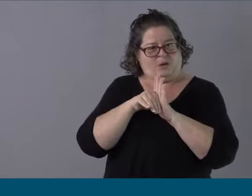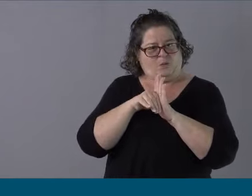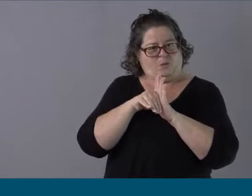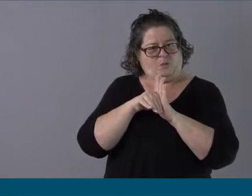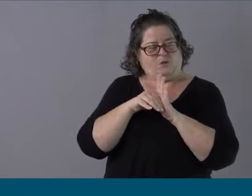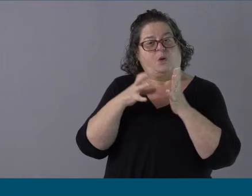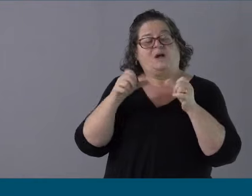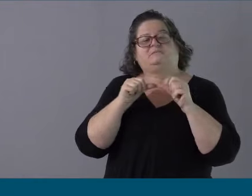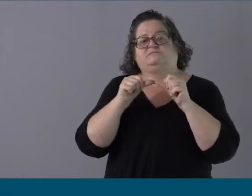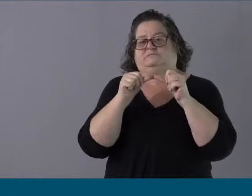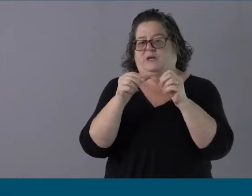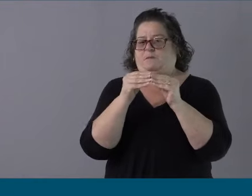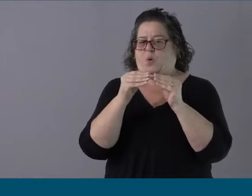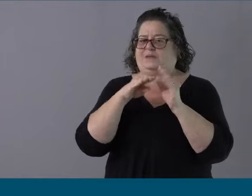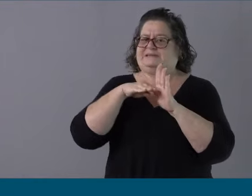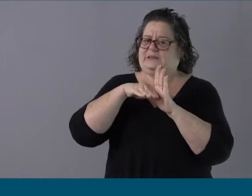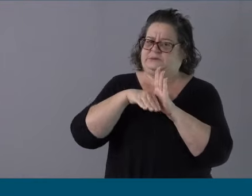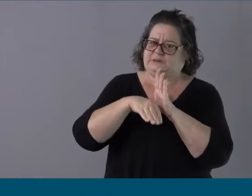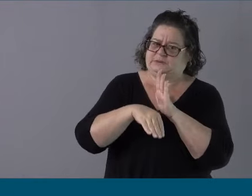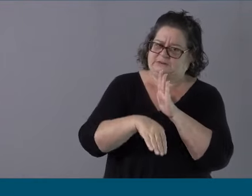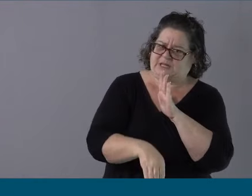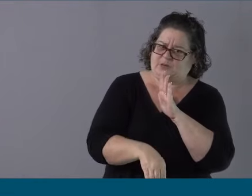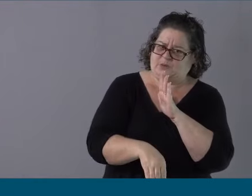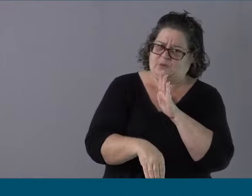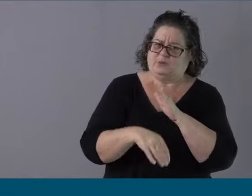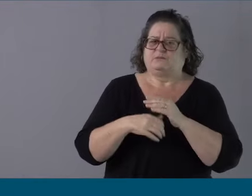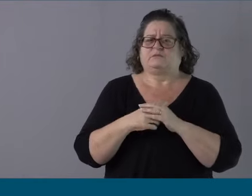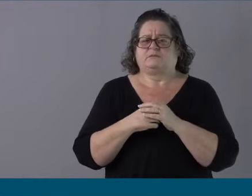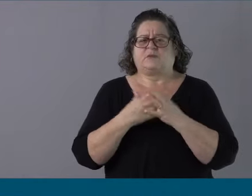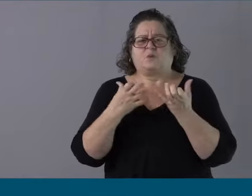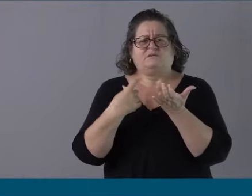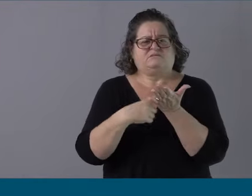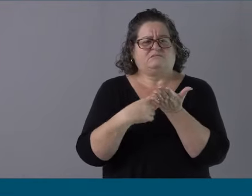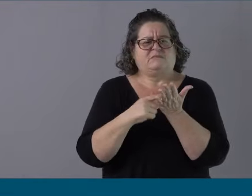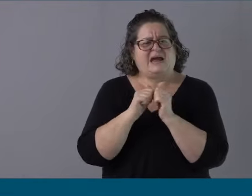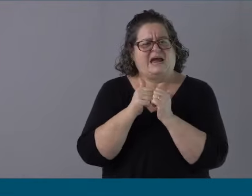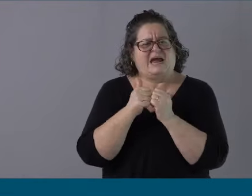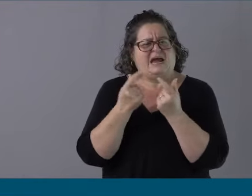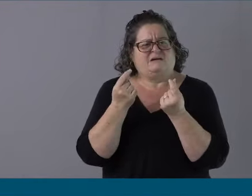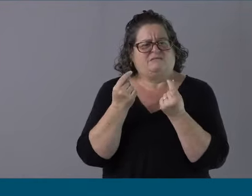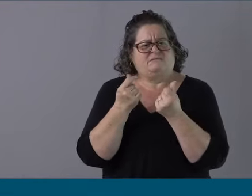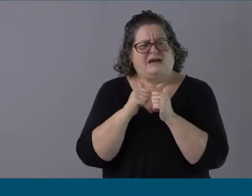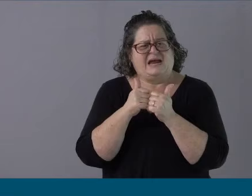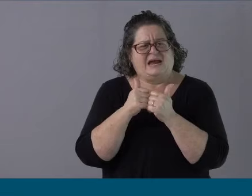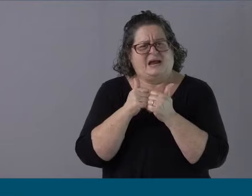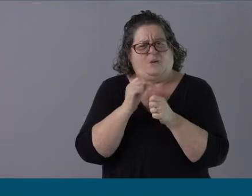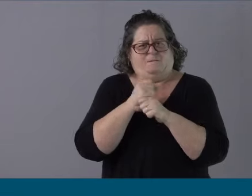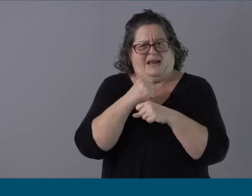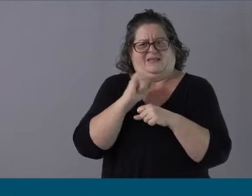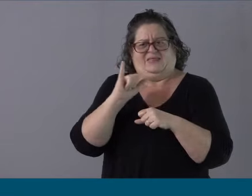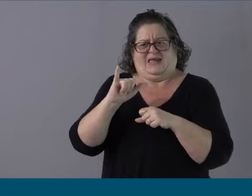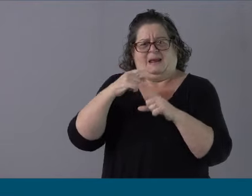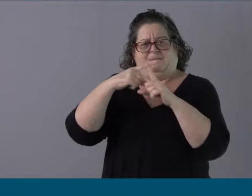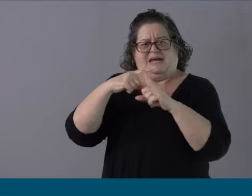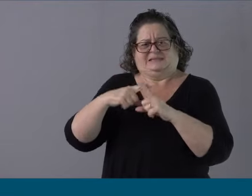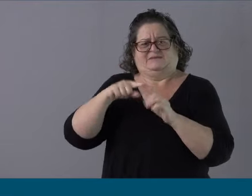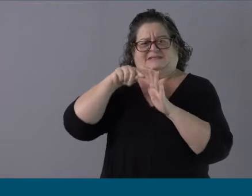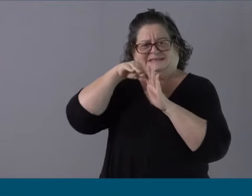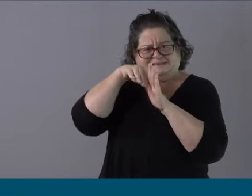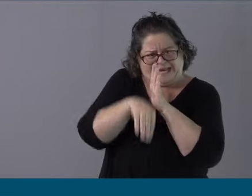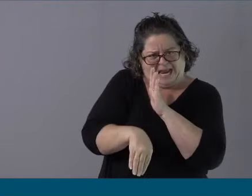to push that downward, and we're going to talk about how we do that. To show you where we are with hospital